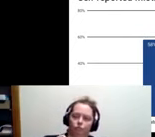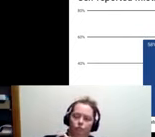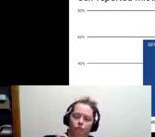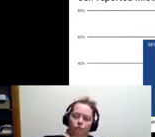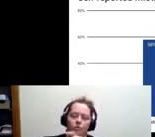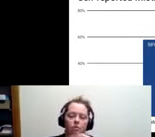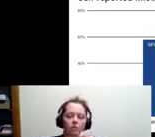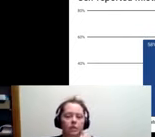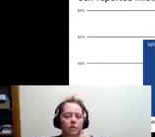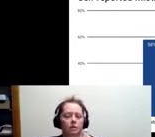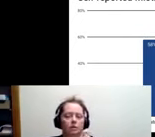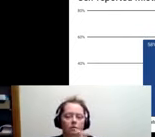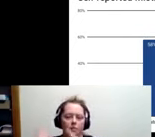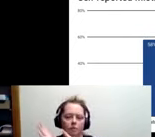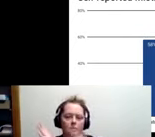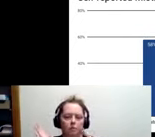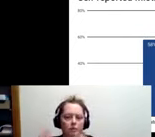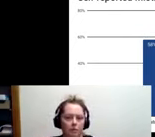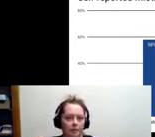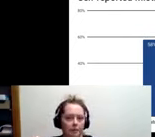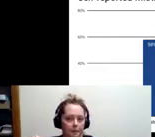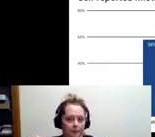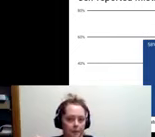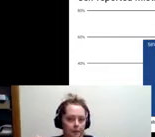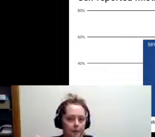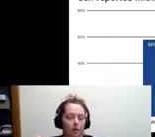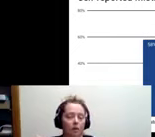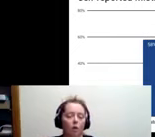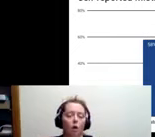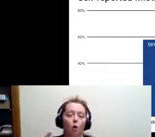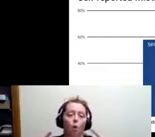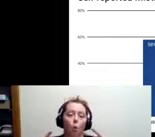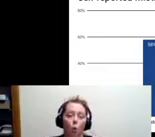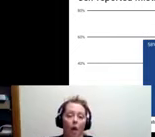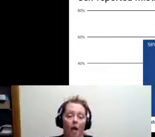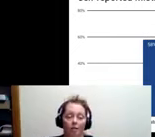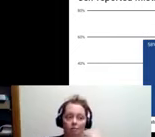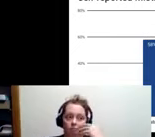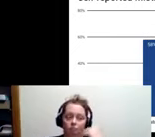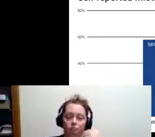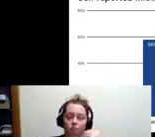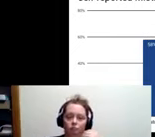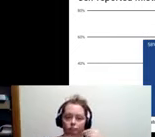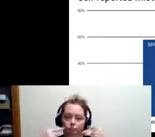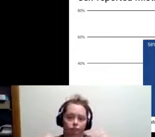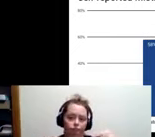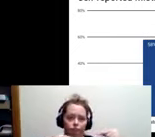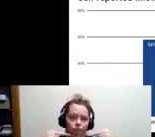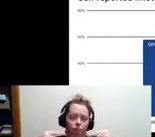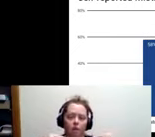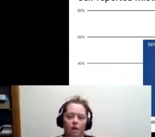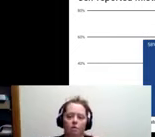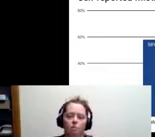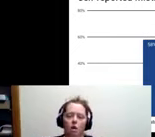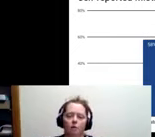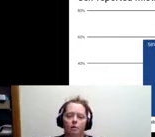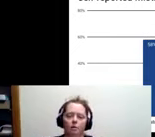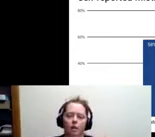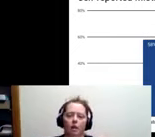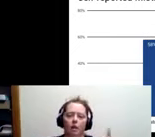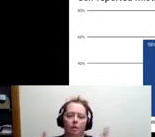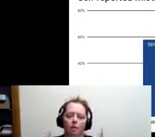When I got into altercations with other inmates who were being transphobic, I was then put into the